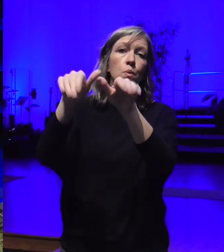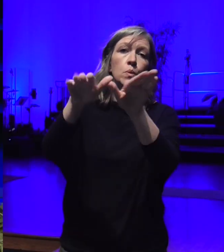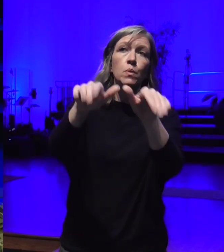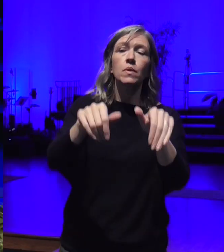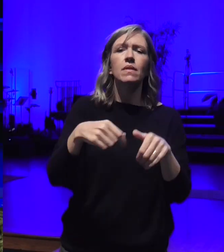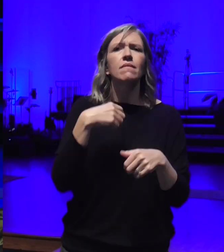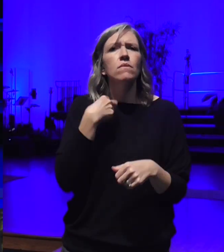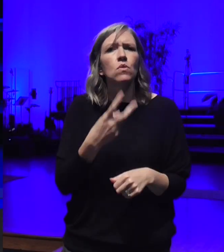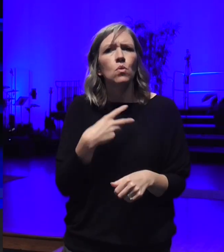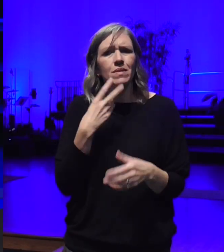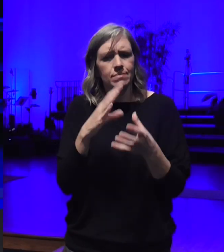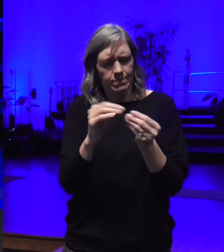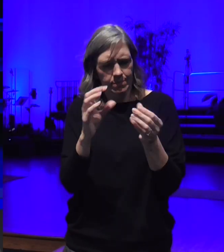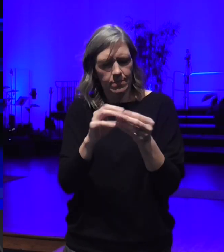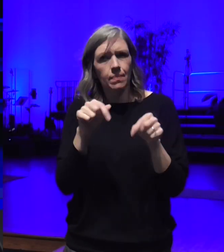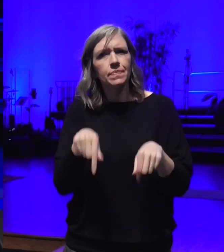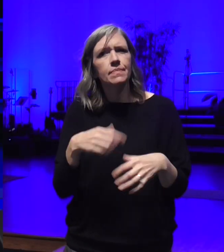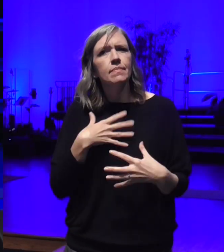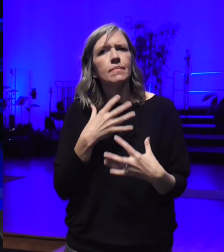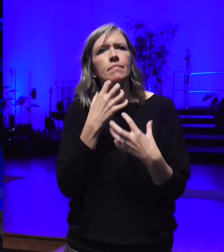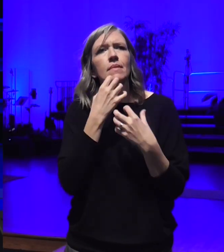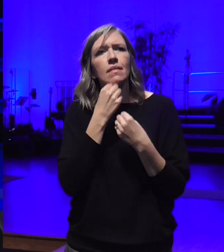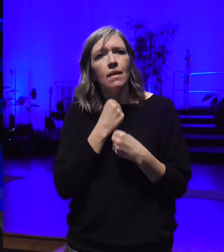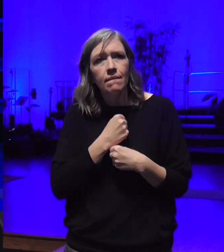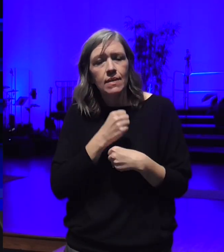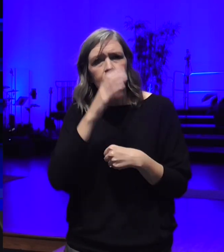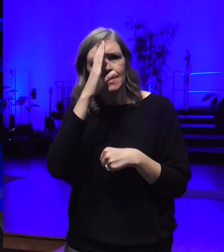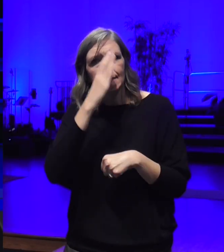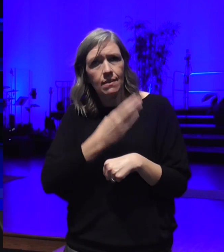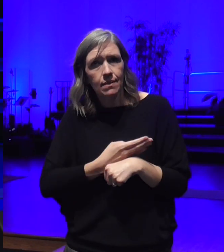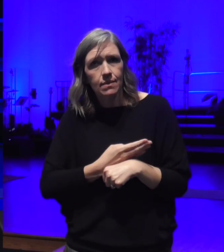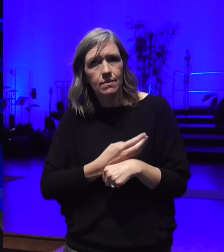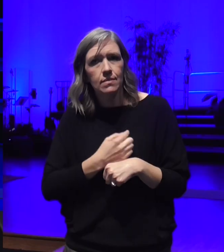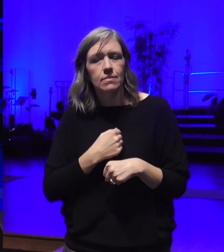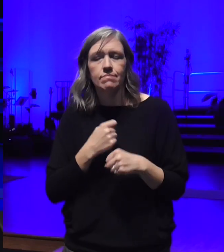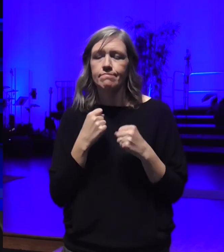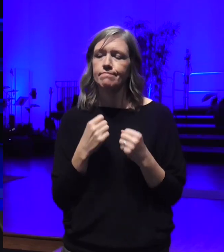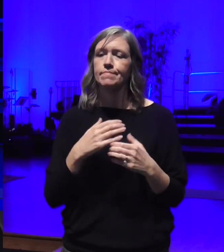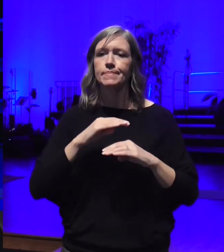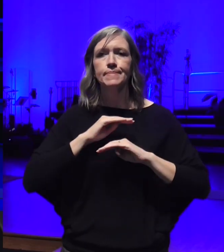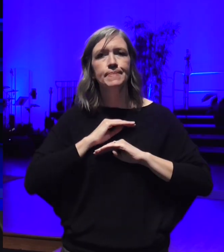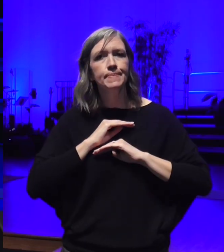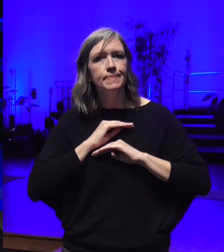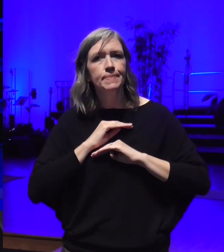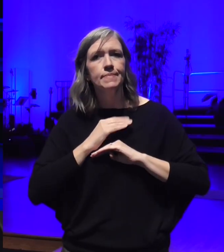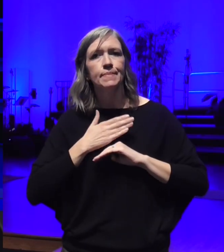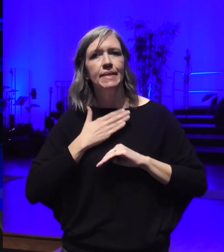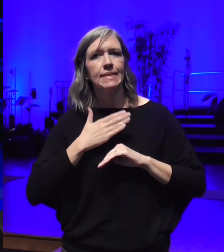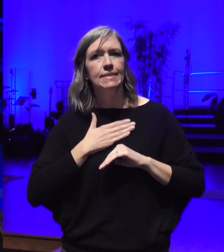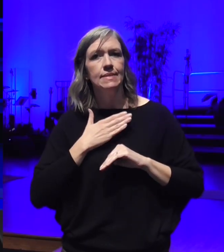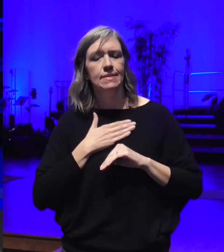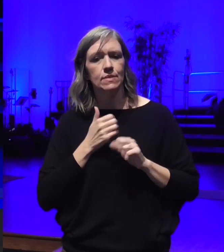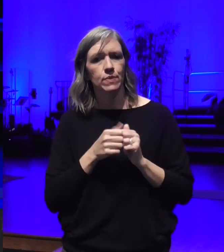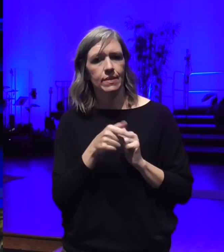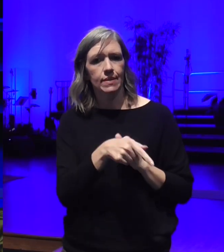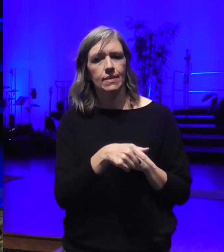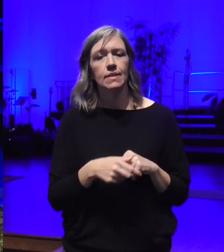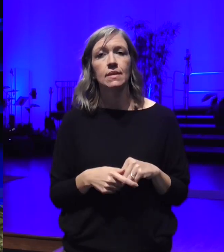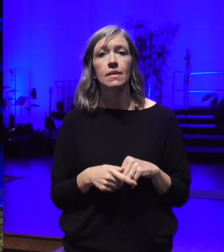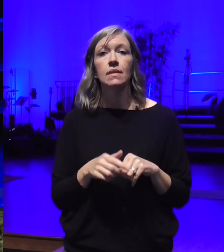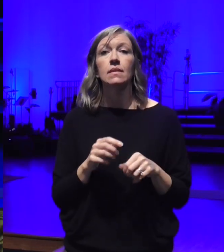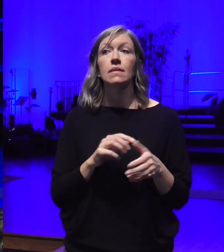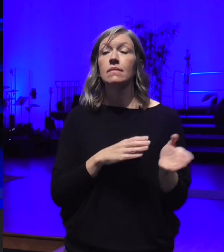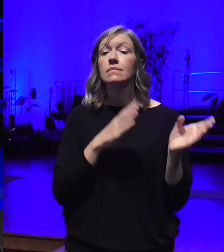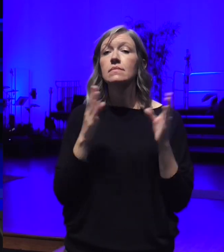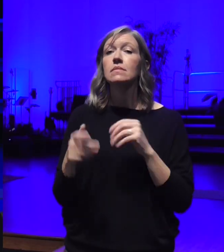my beloved Son, in whom I am well pleased." Then there's the temptation of Christ,